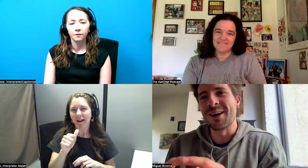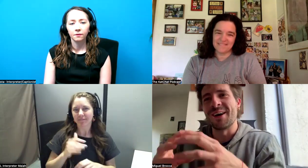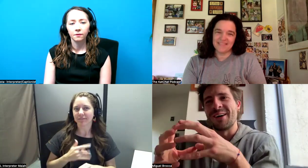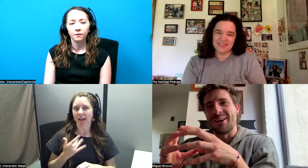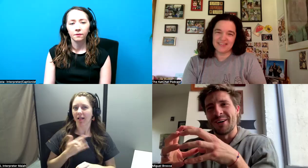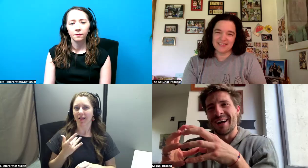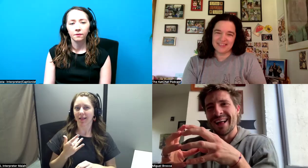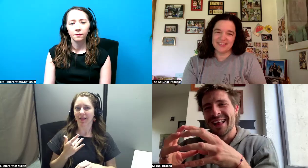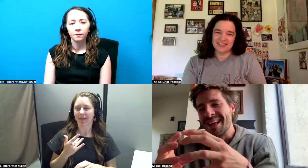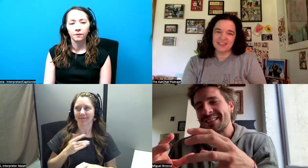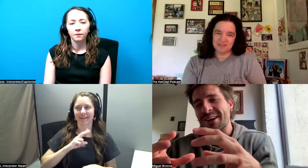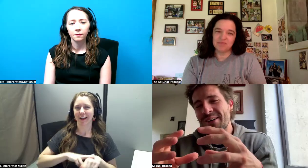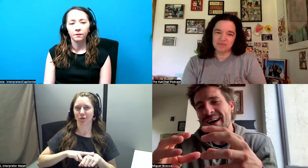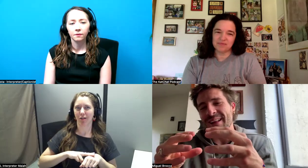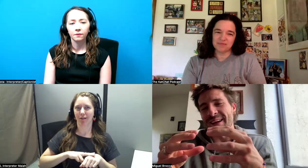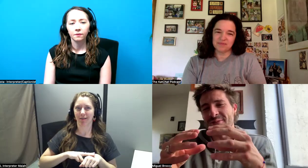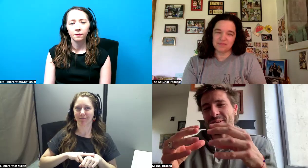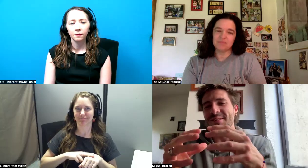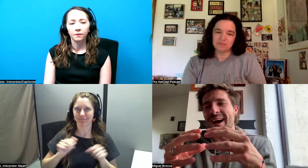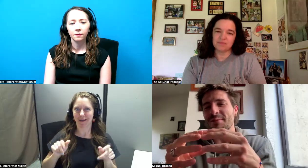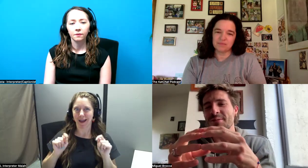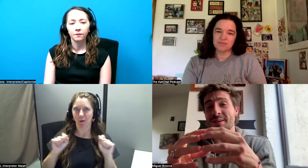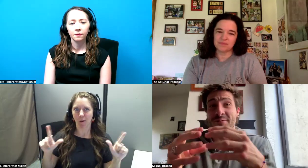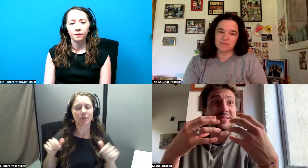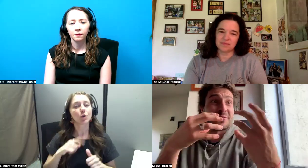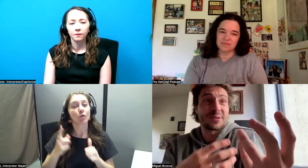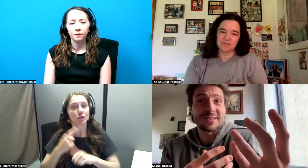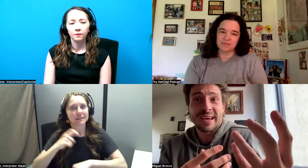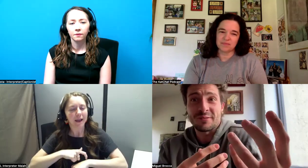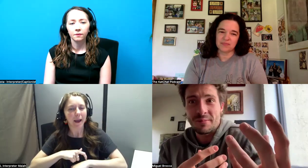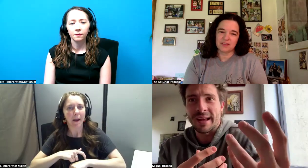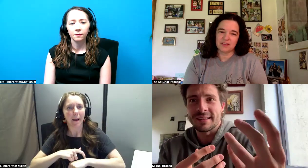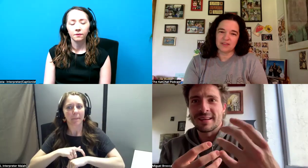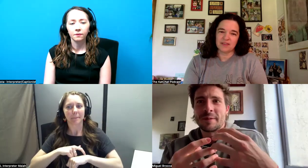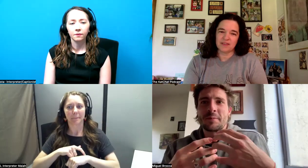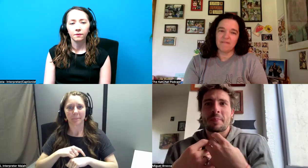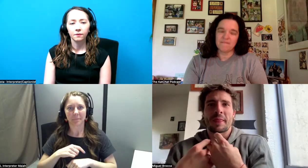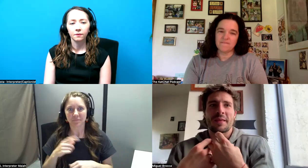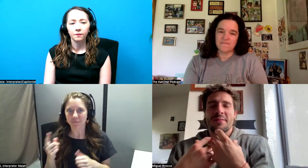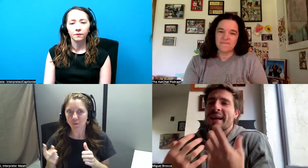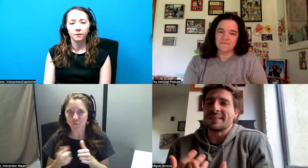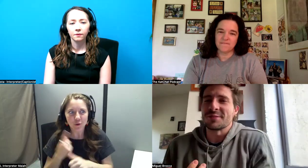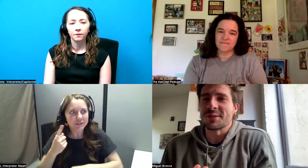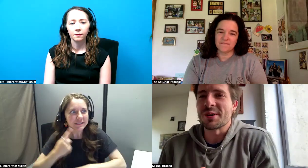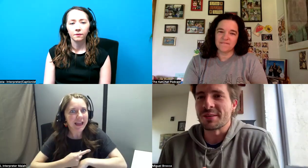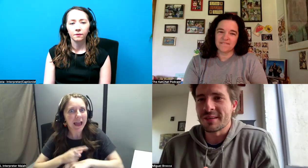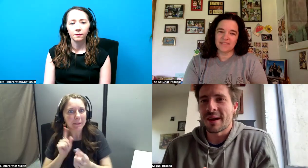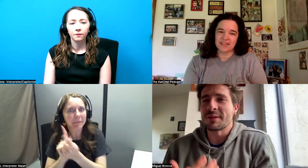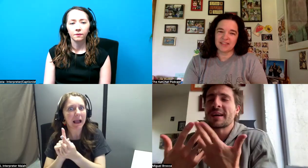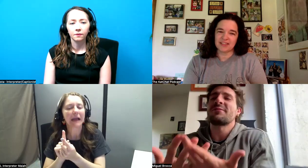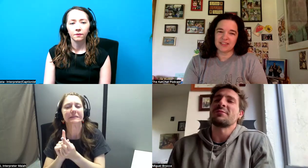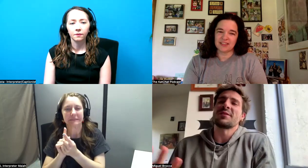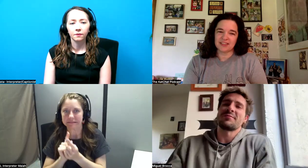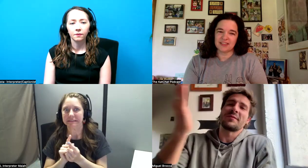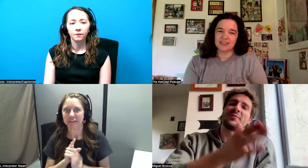So so like the first time you do it, if it's the first day you've met, then it's very weird. I